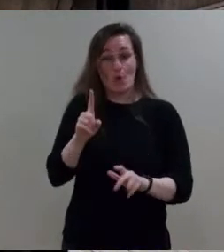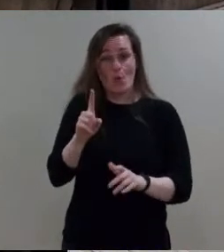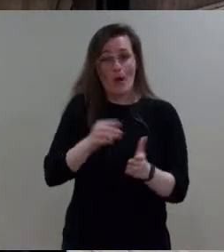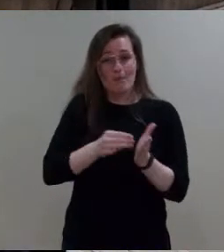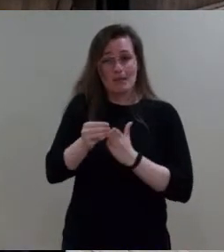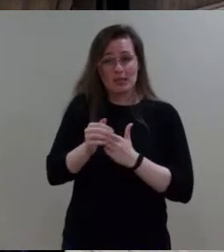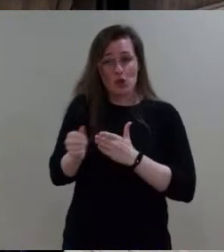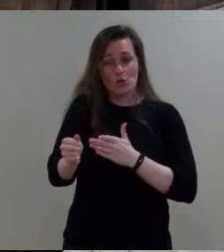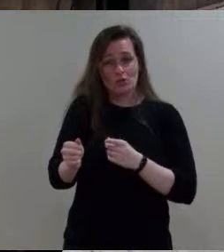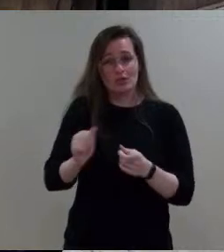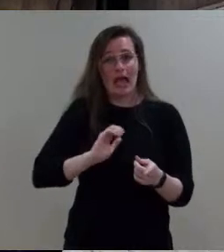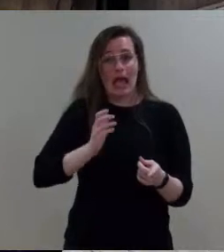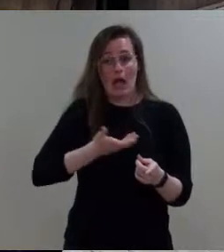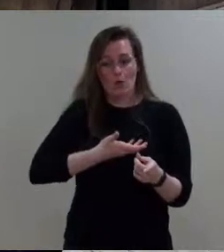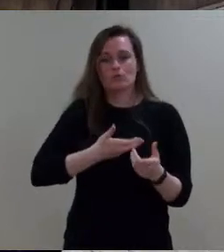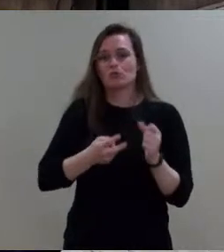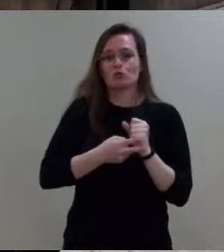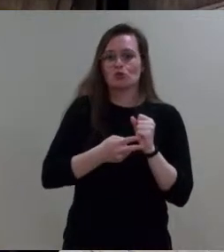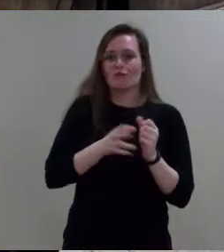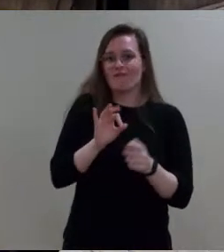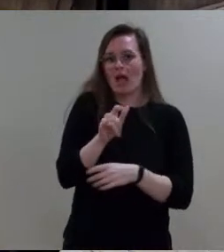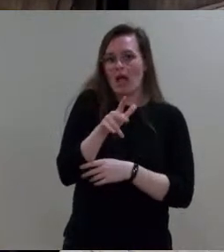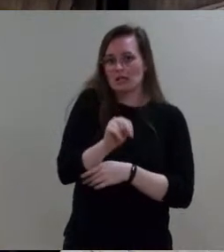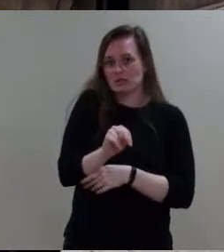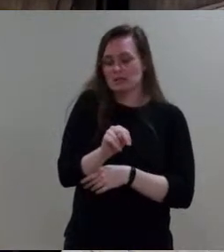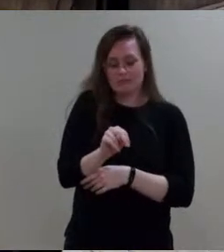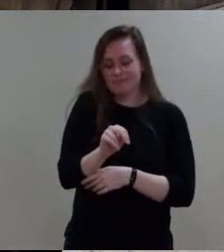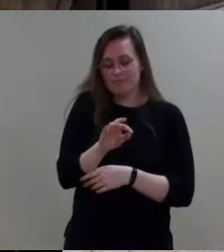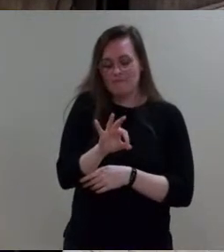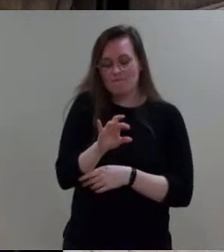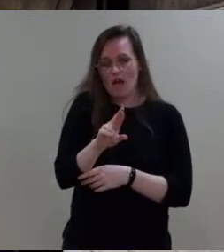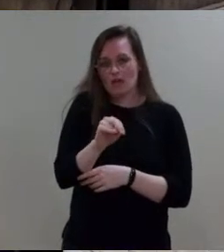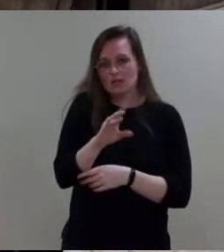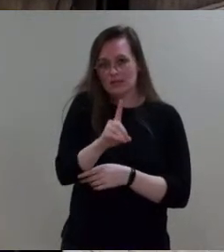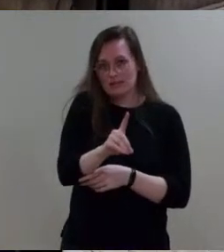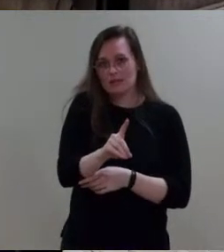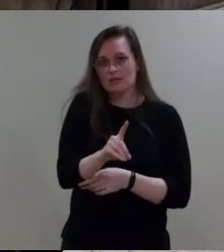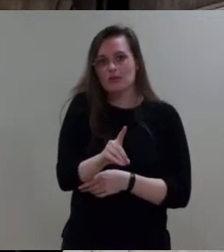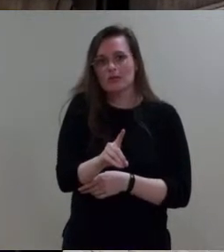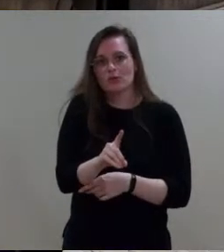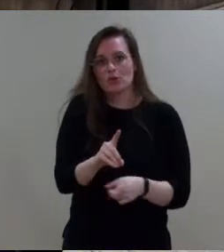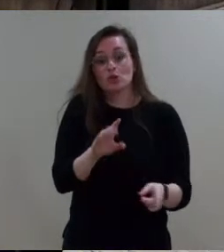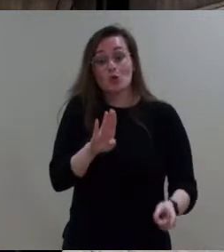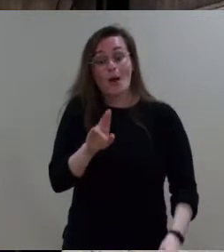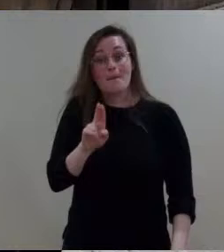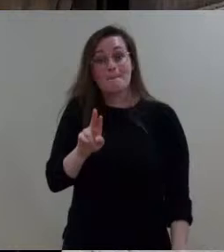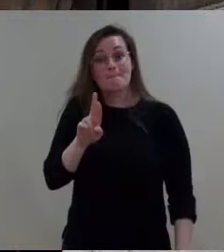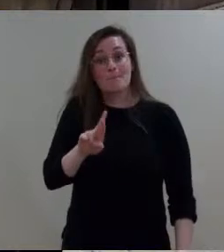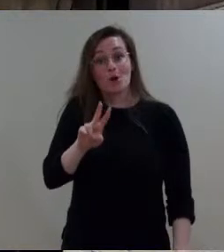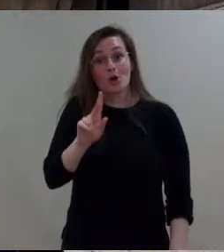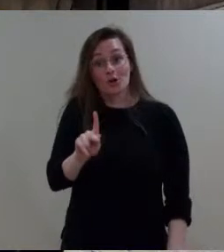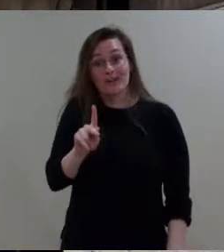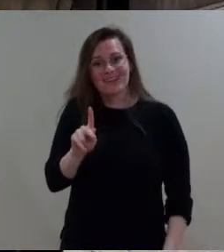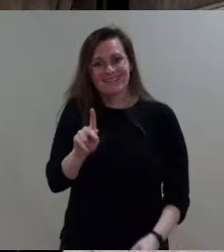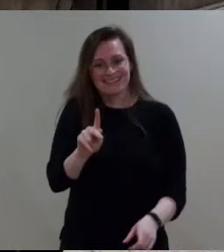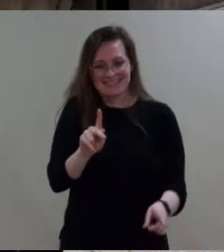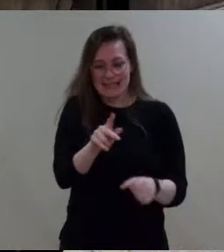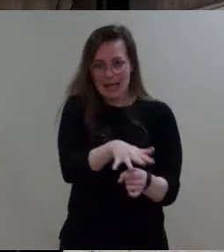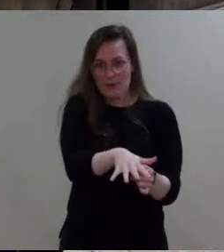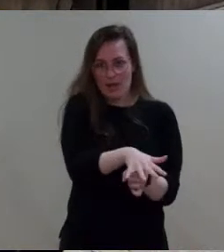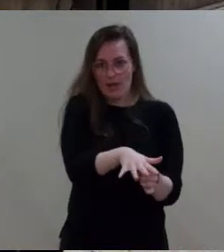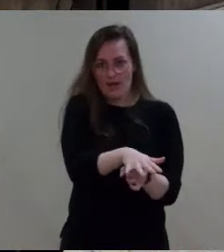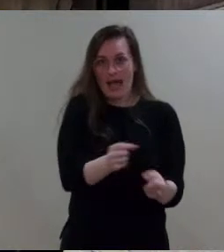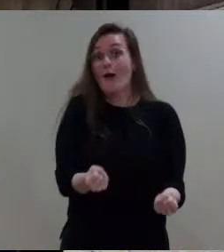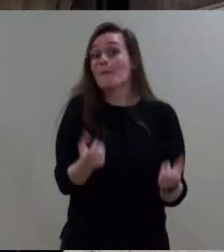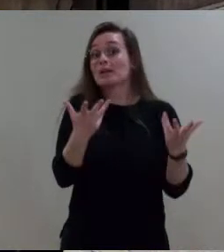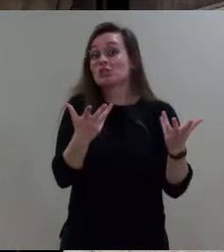reserve funds in capital investment. So think about Burke subdivision. What did it cost us to do Burke subdivision? That was $1 million to do